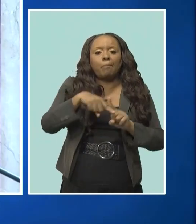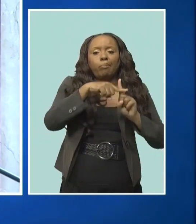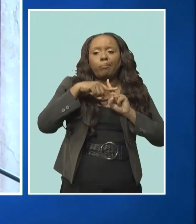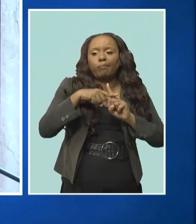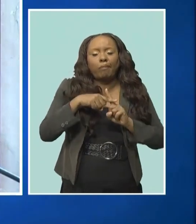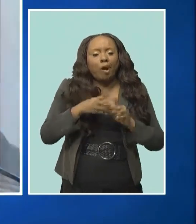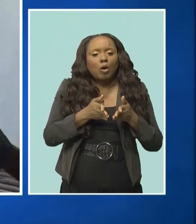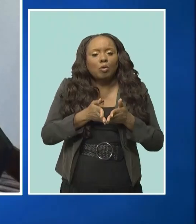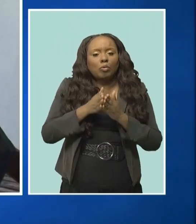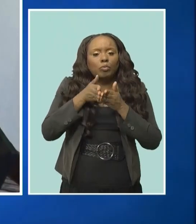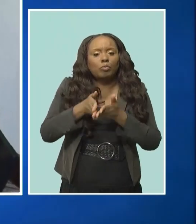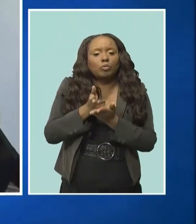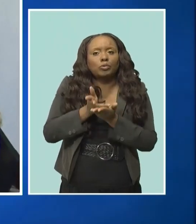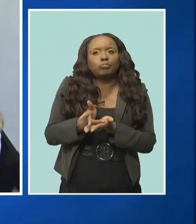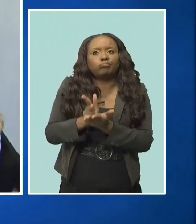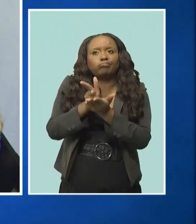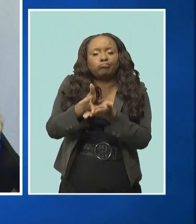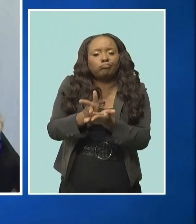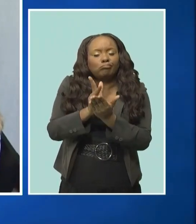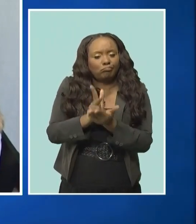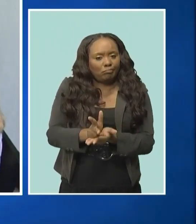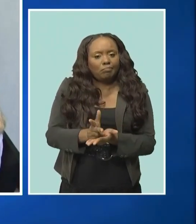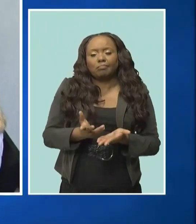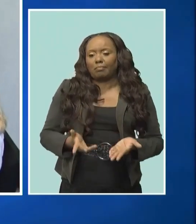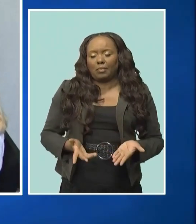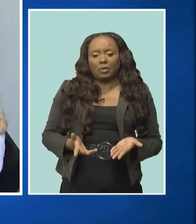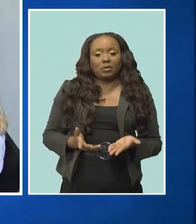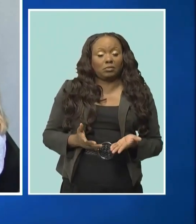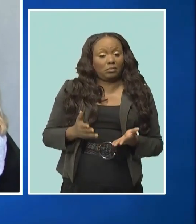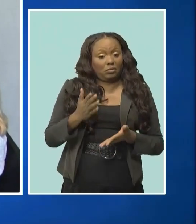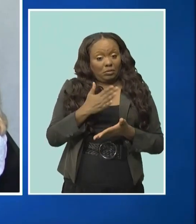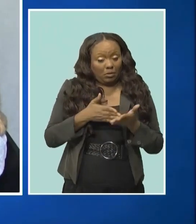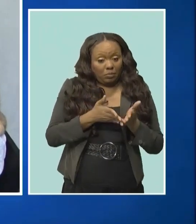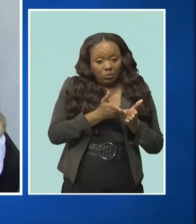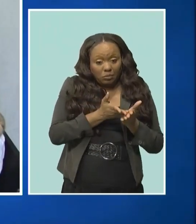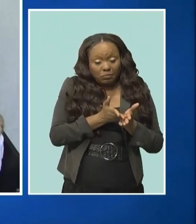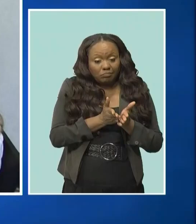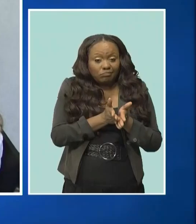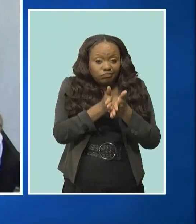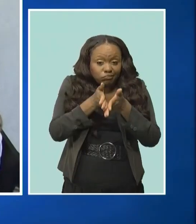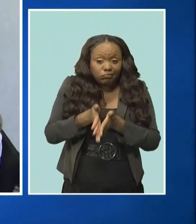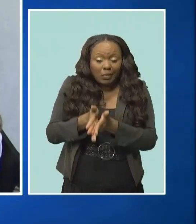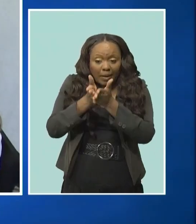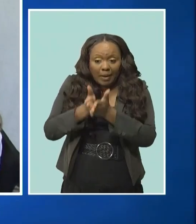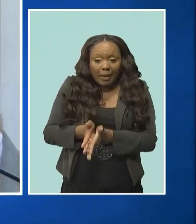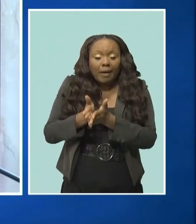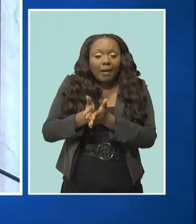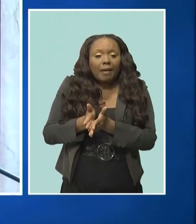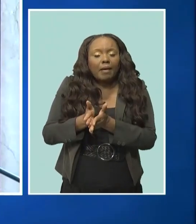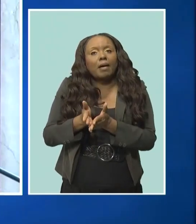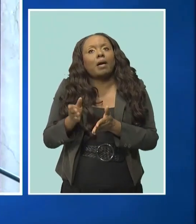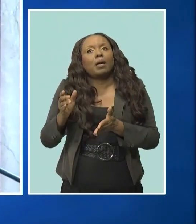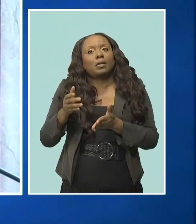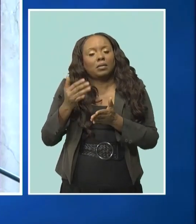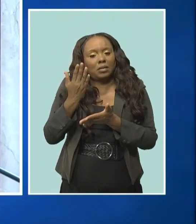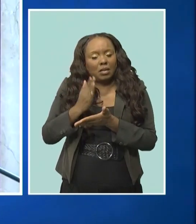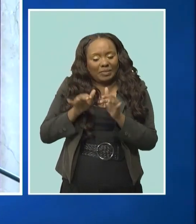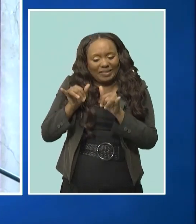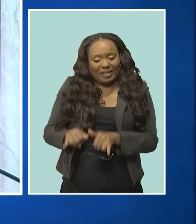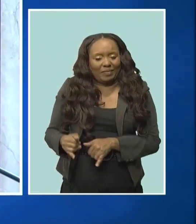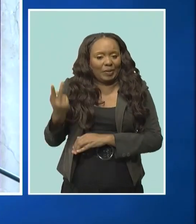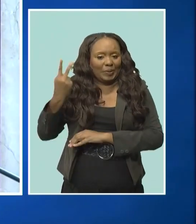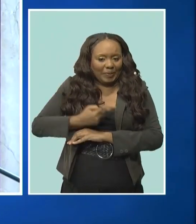numbers. And this was driven by a healthy balance of home porting ships and transit ships, where many home porting ships stayed for 2 days